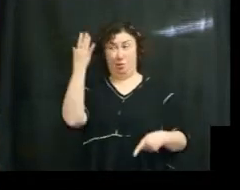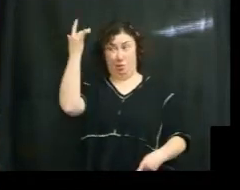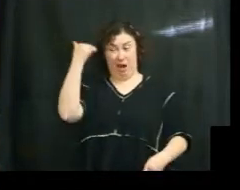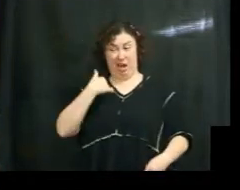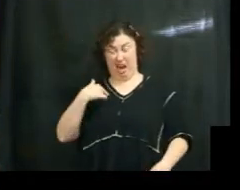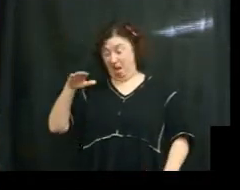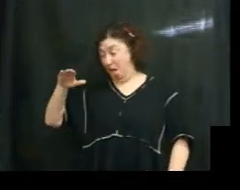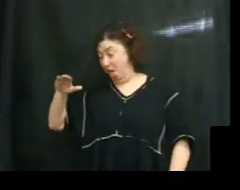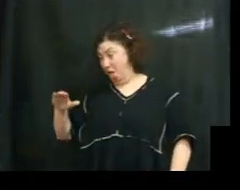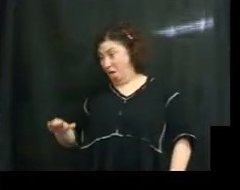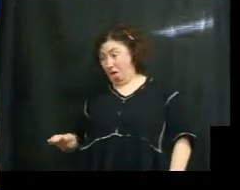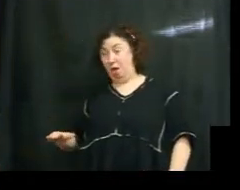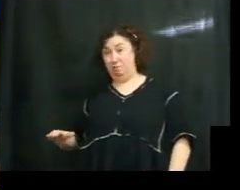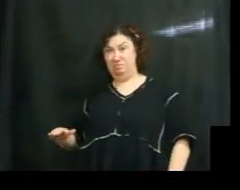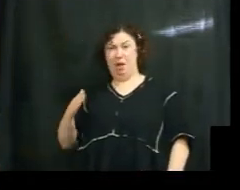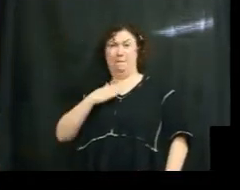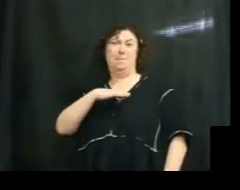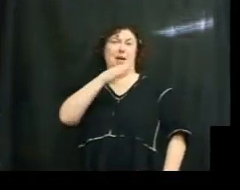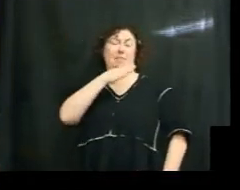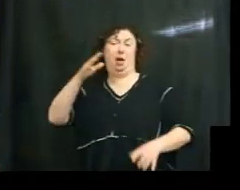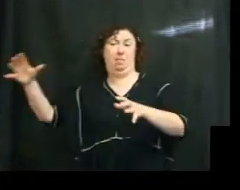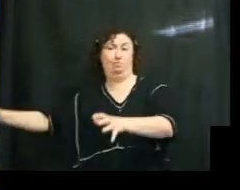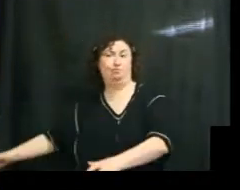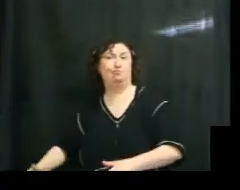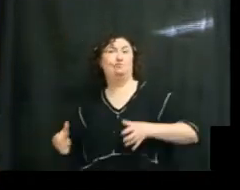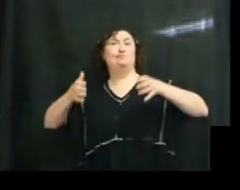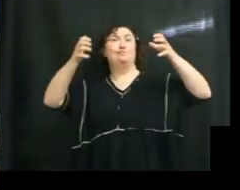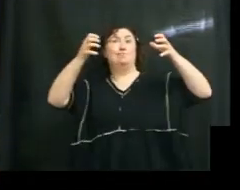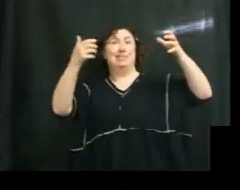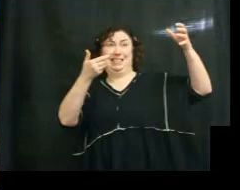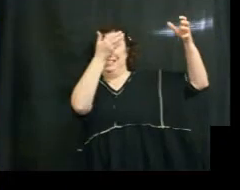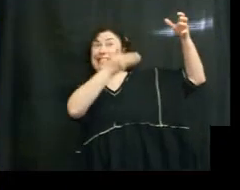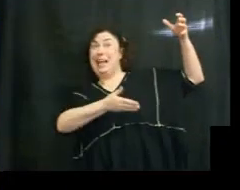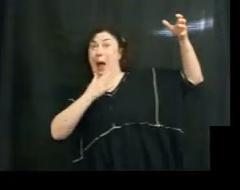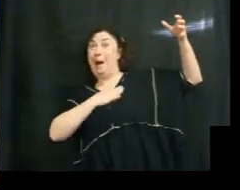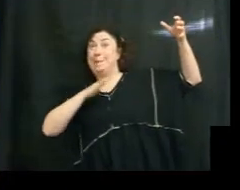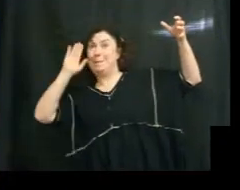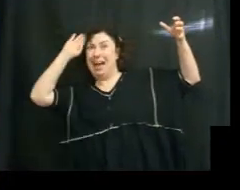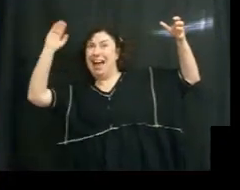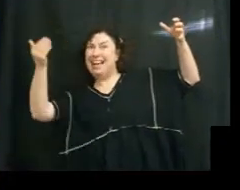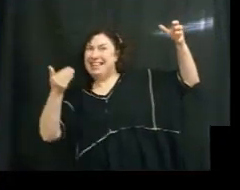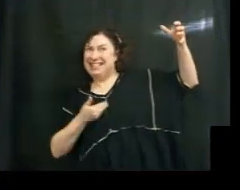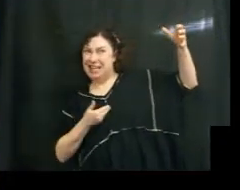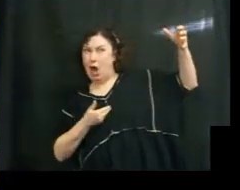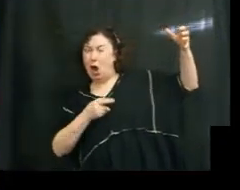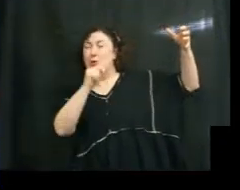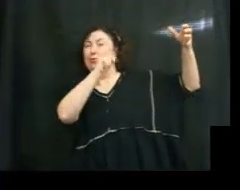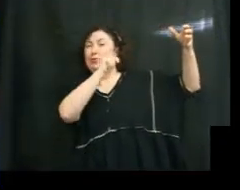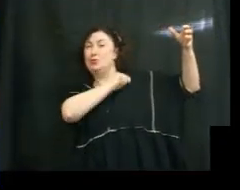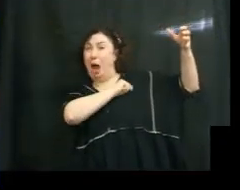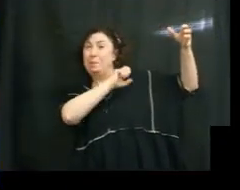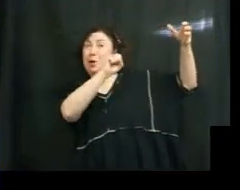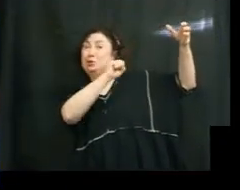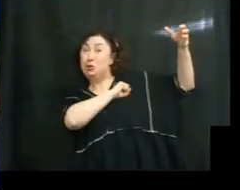my mom held me up in the air and said, "That's my son, Trombone Shorty."